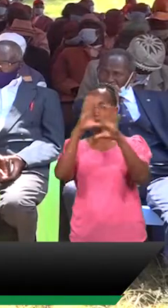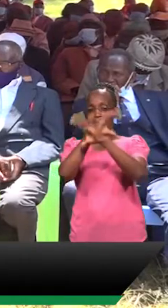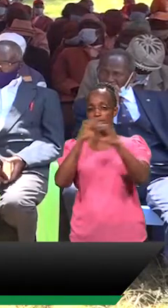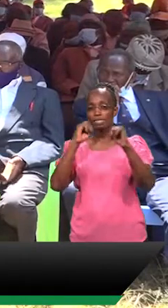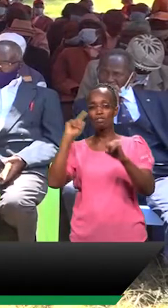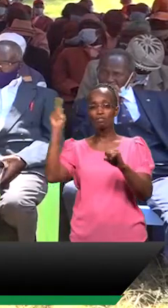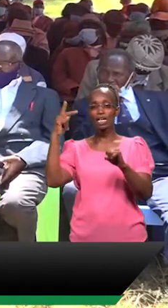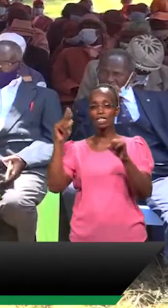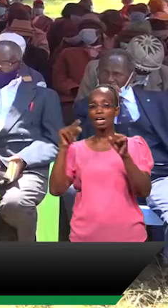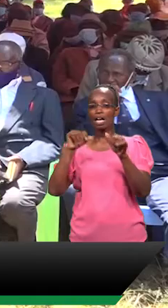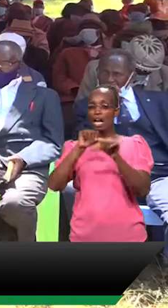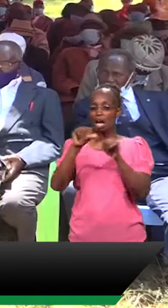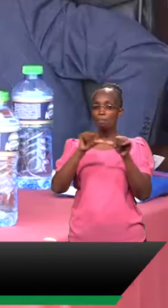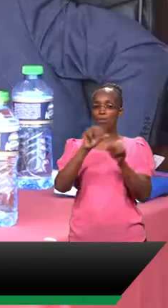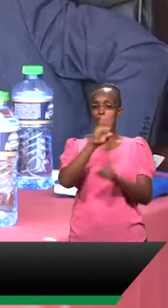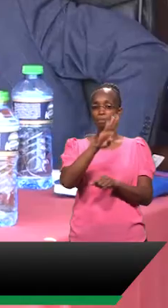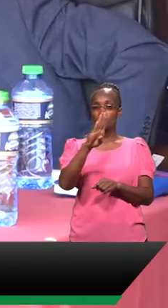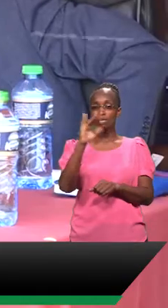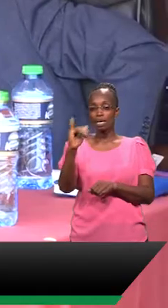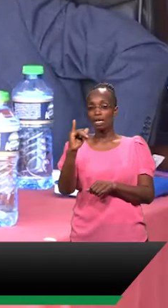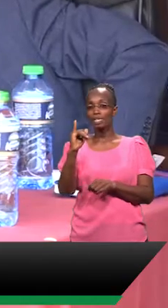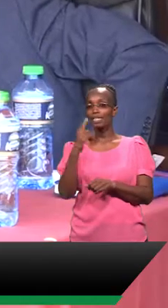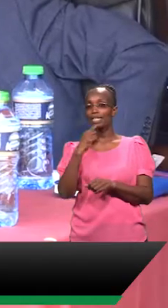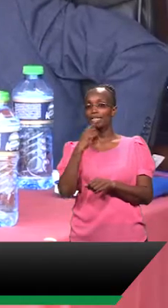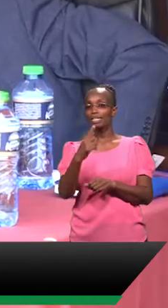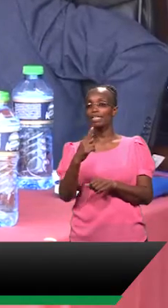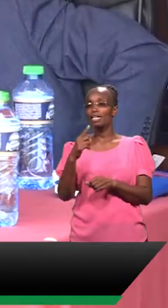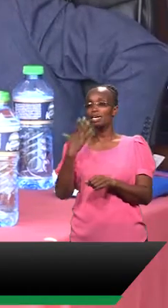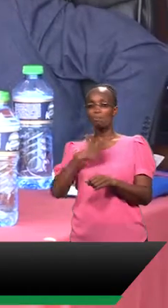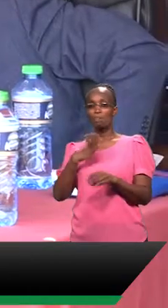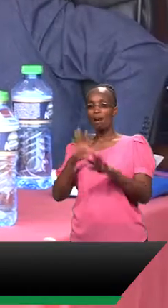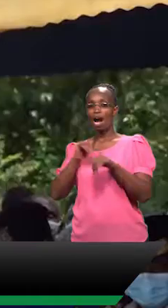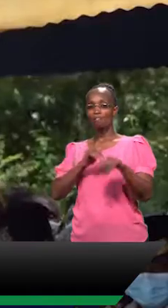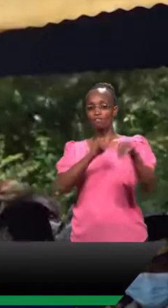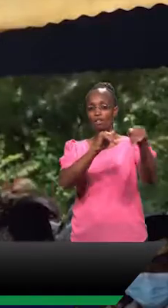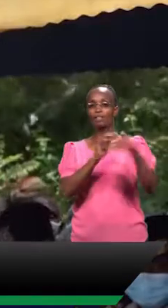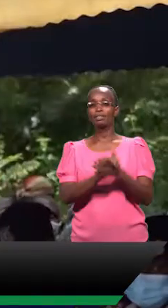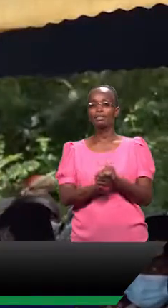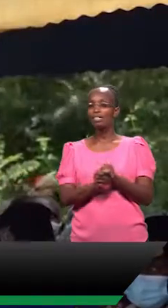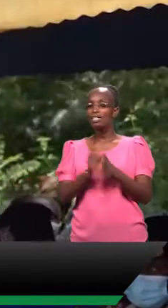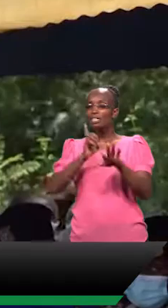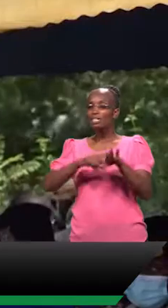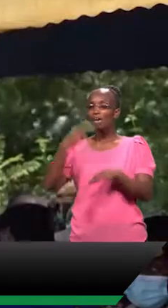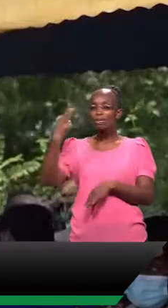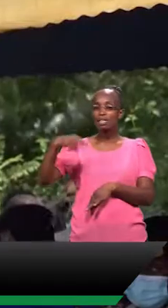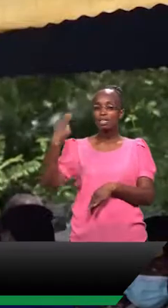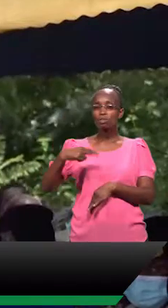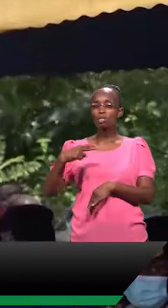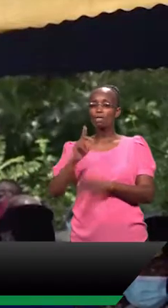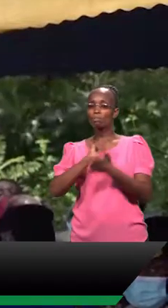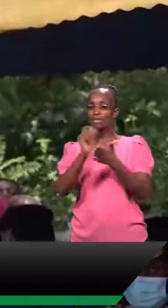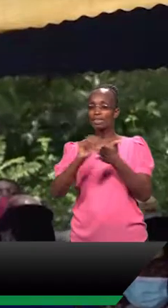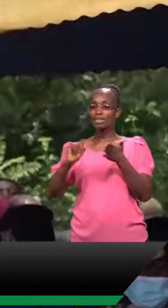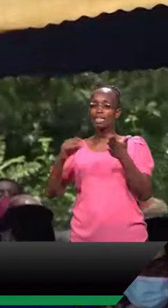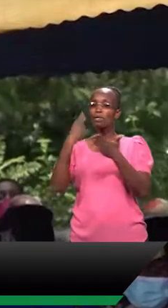Uhuru Kenyatta kuhusiana na umaarufu duni wa BBI Mlima Kenya, akisema atatishiwa. When history will be written in this country,